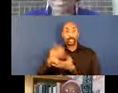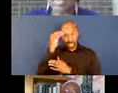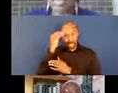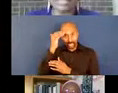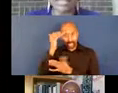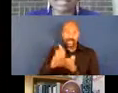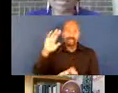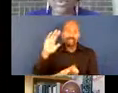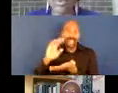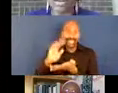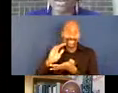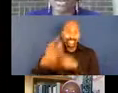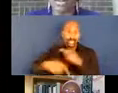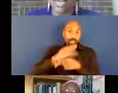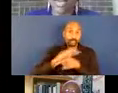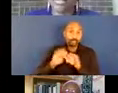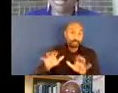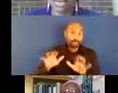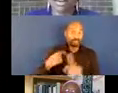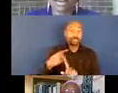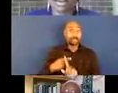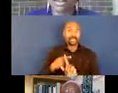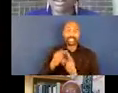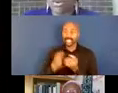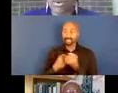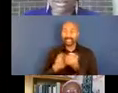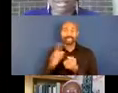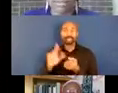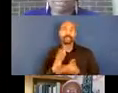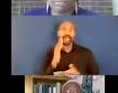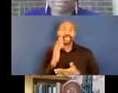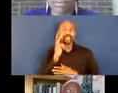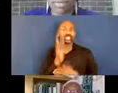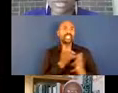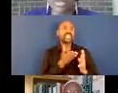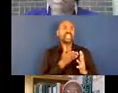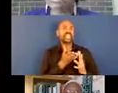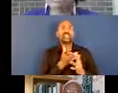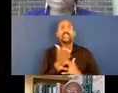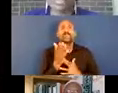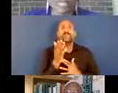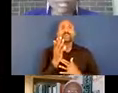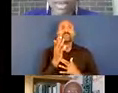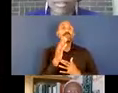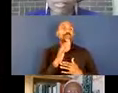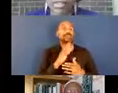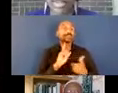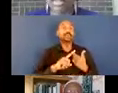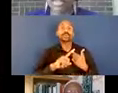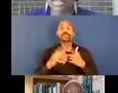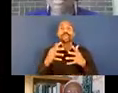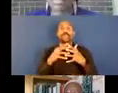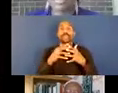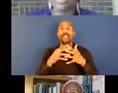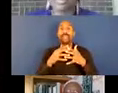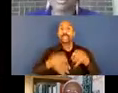to land and sea through inter-American courts. The discipline of international relations